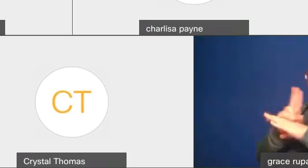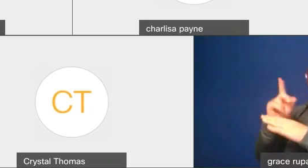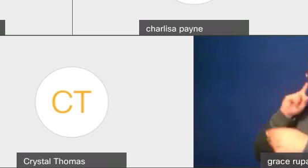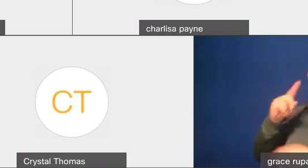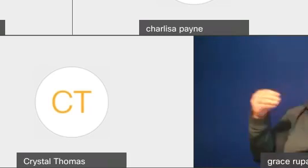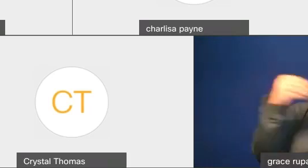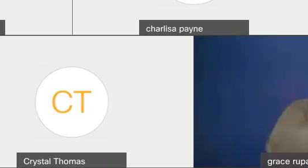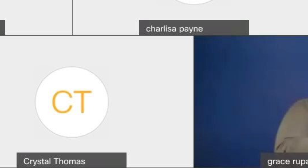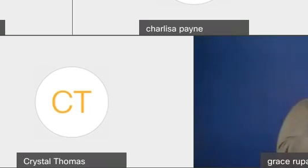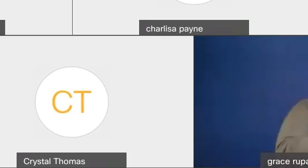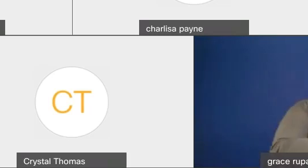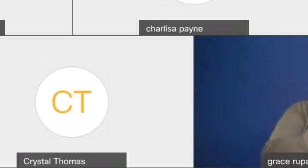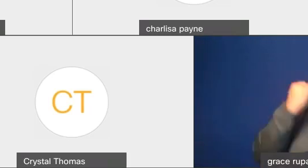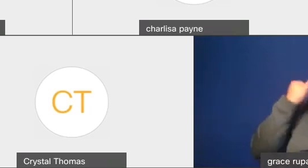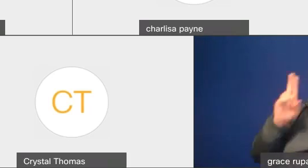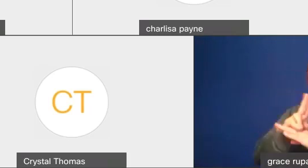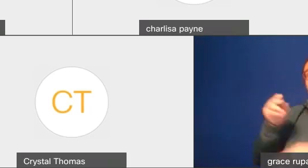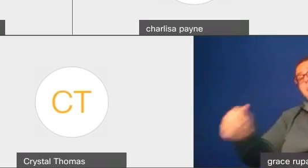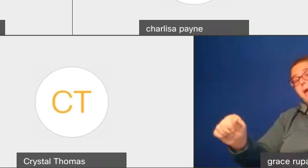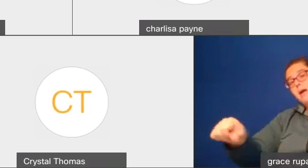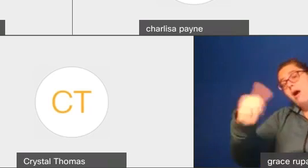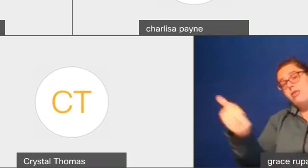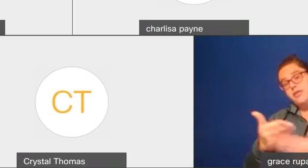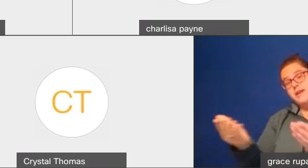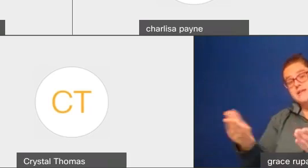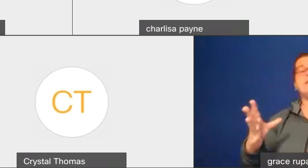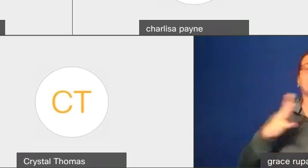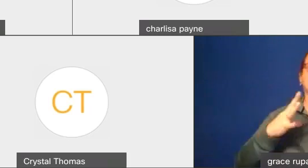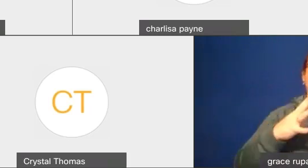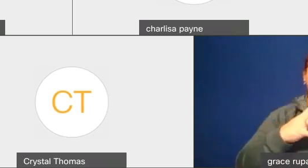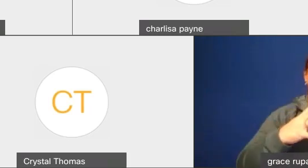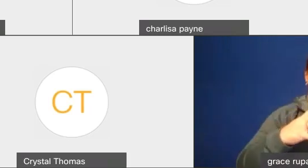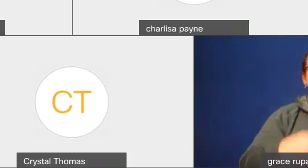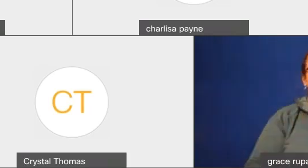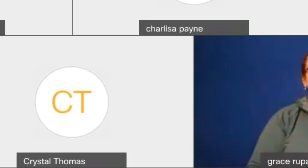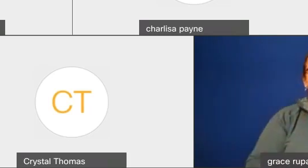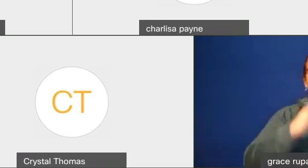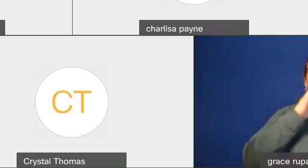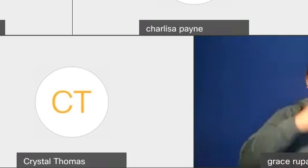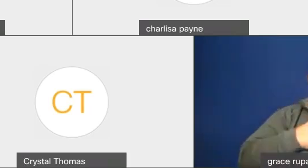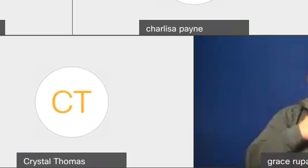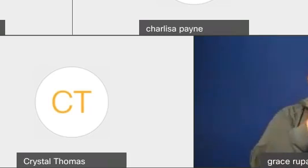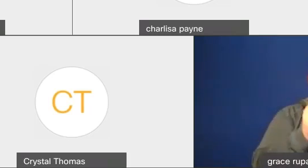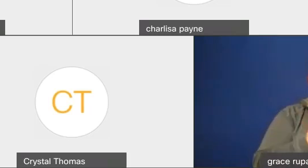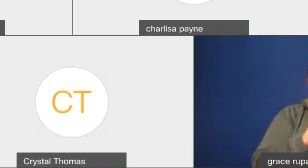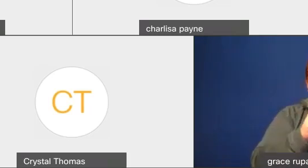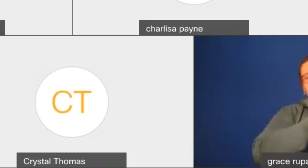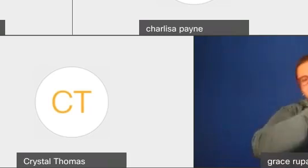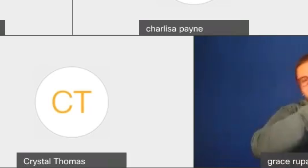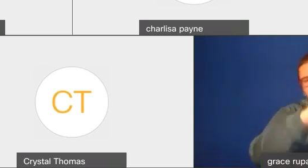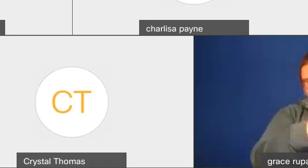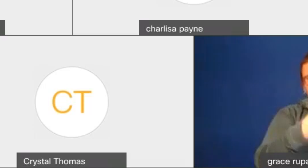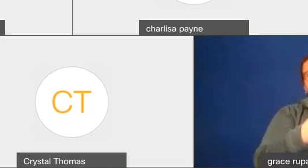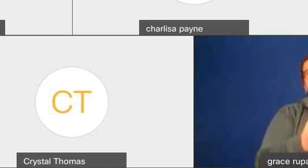you're good. I'm going to update with the 6 points that need to be included in an attestation.